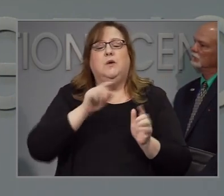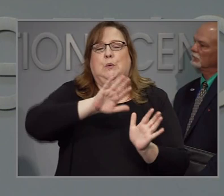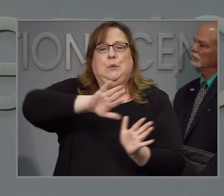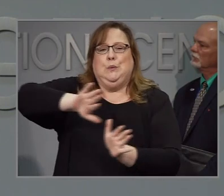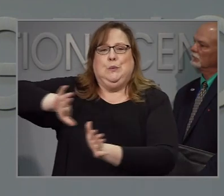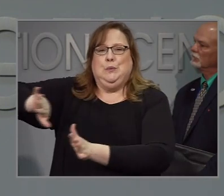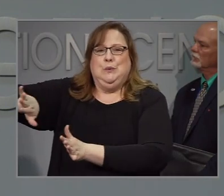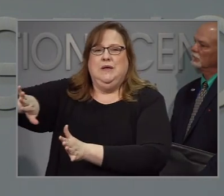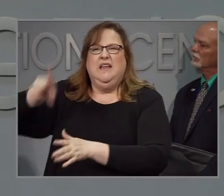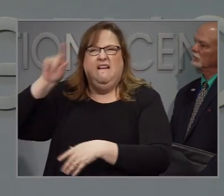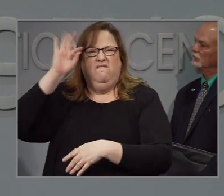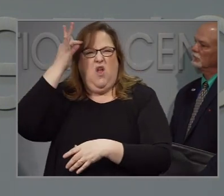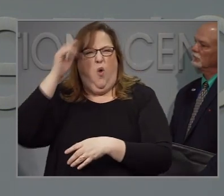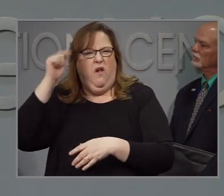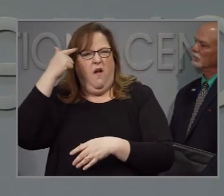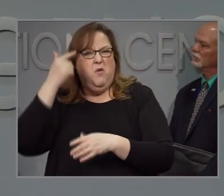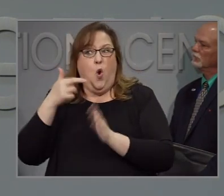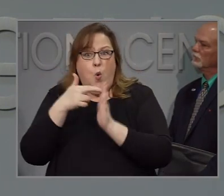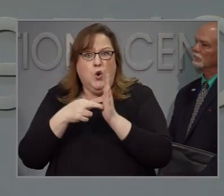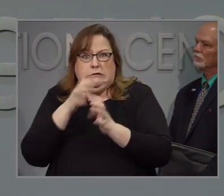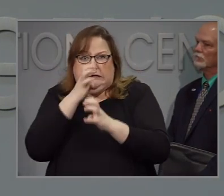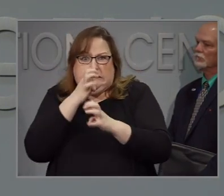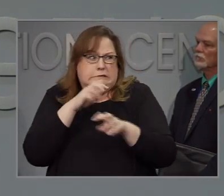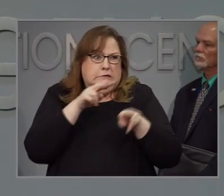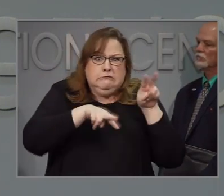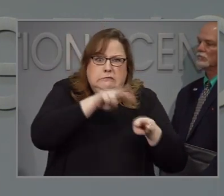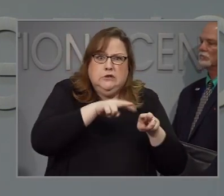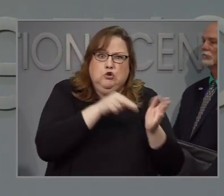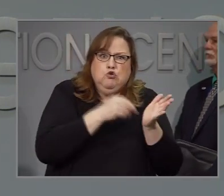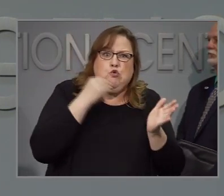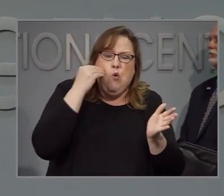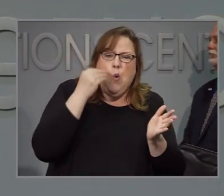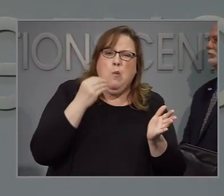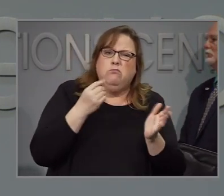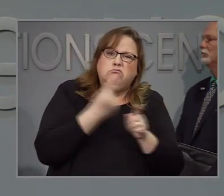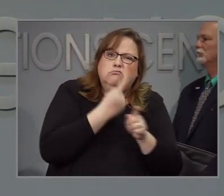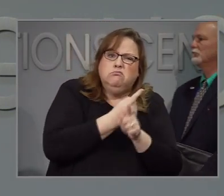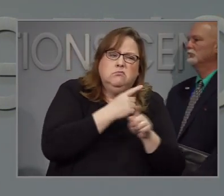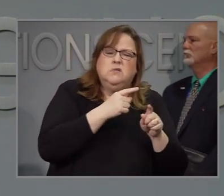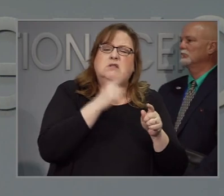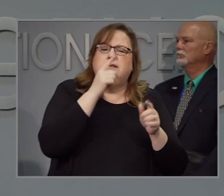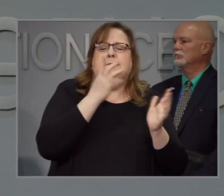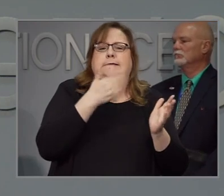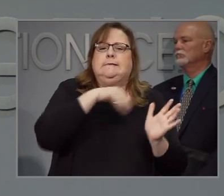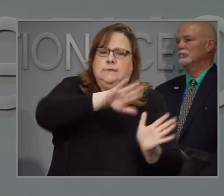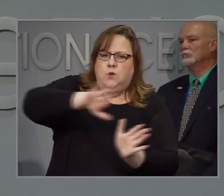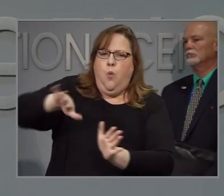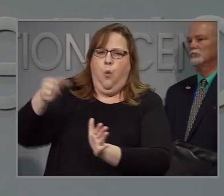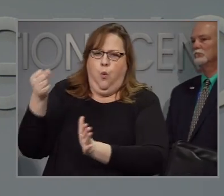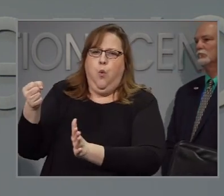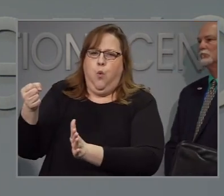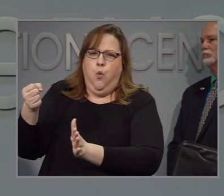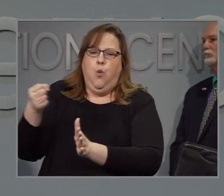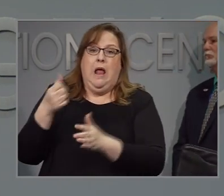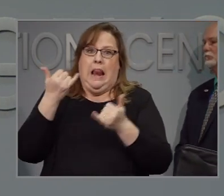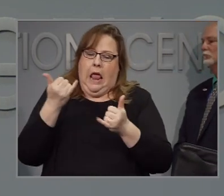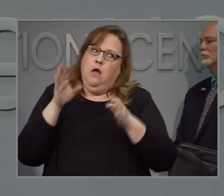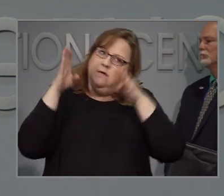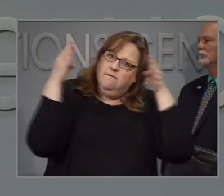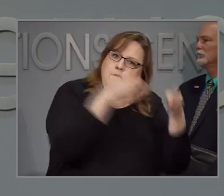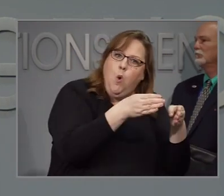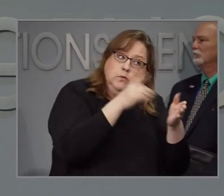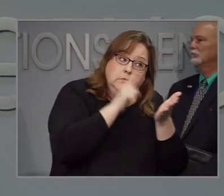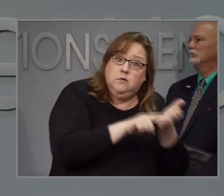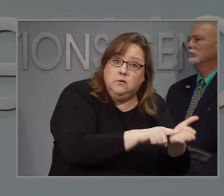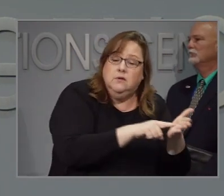was done by the federal government. Again, we wanted our nursing home partners to be extremely focused on preventing